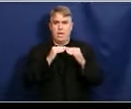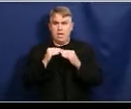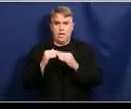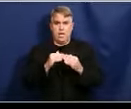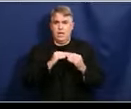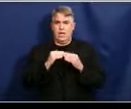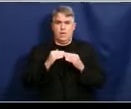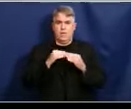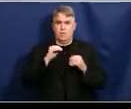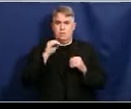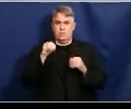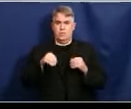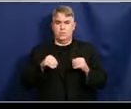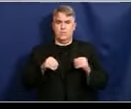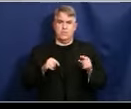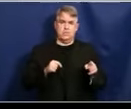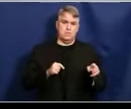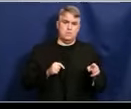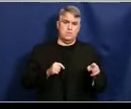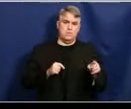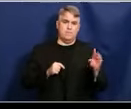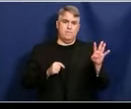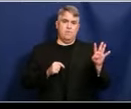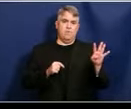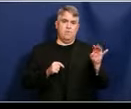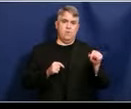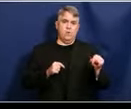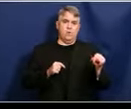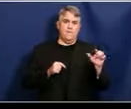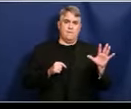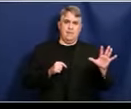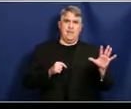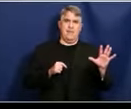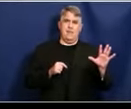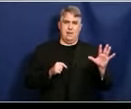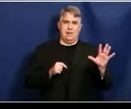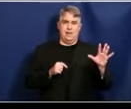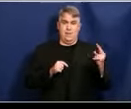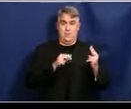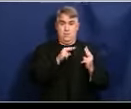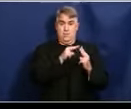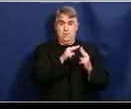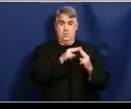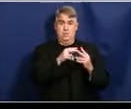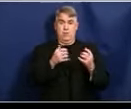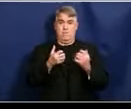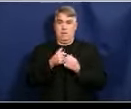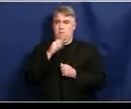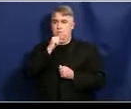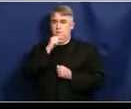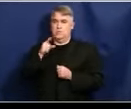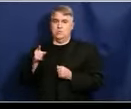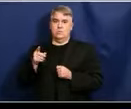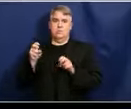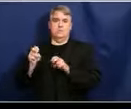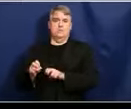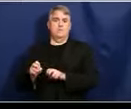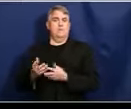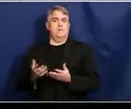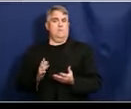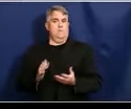percentage is 4.5%. Moving to the next slide, this shows our